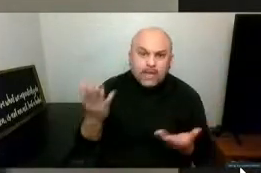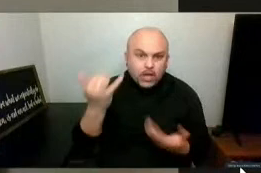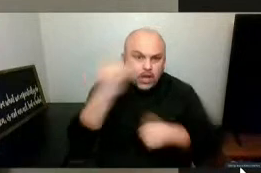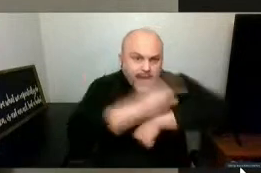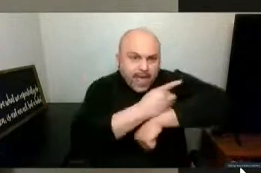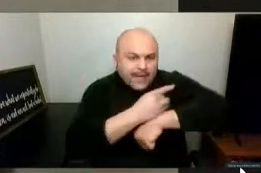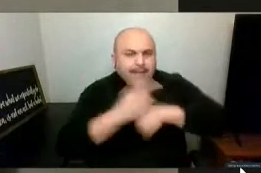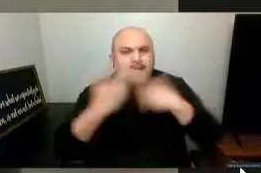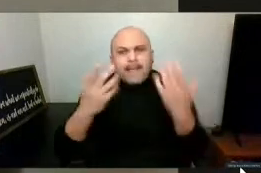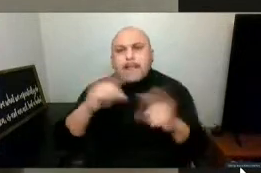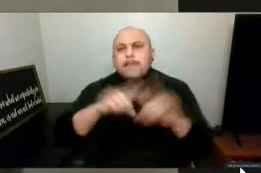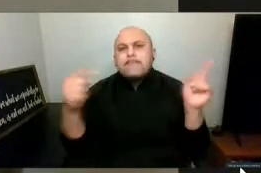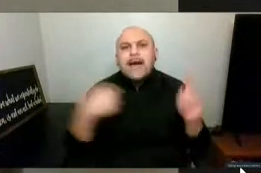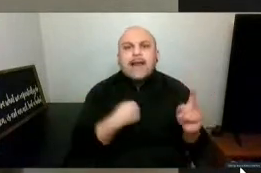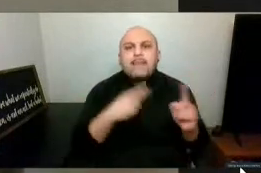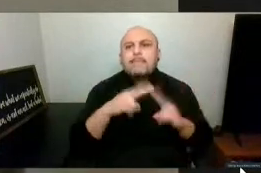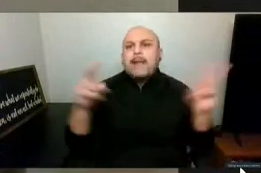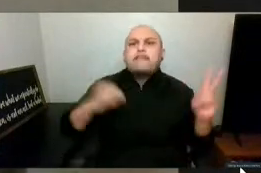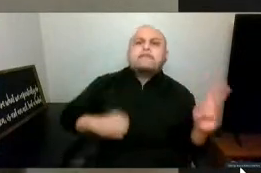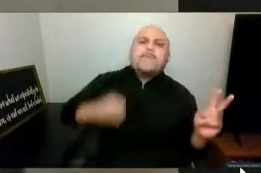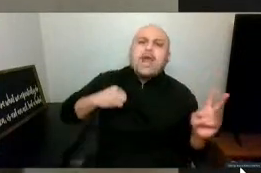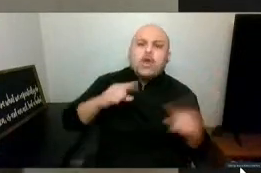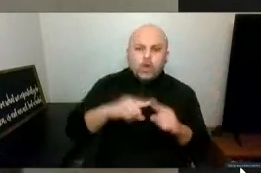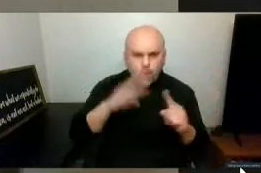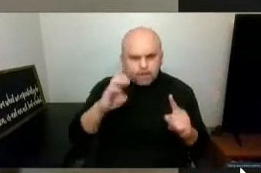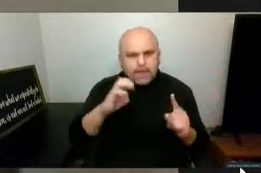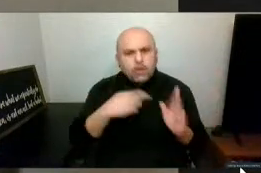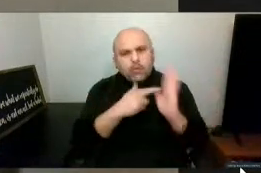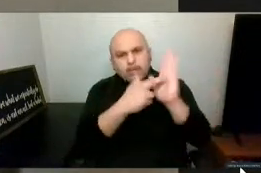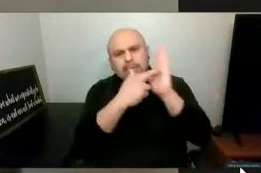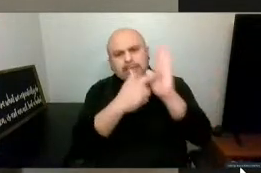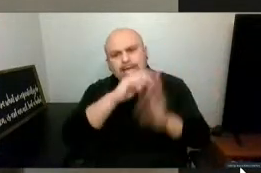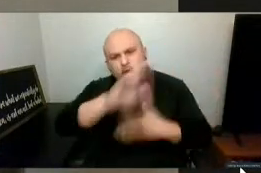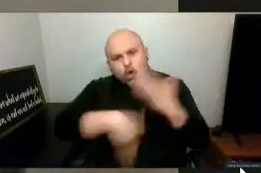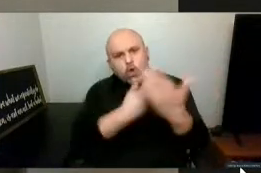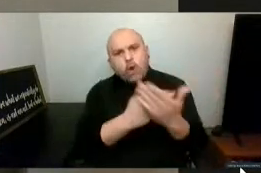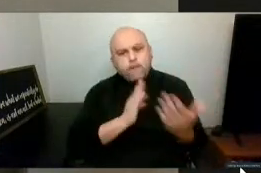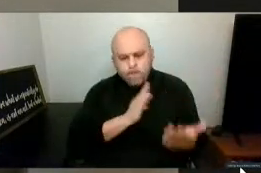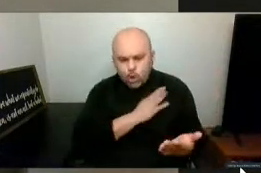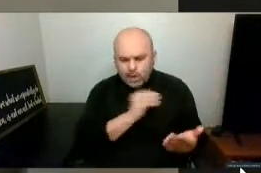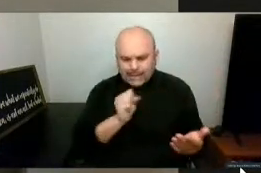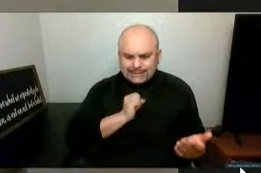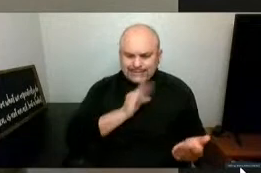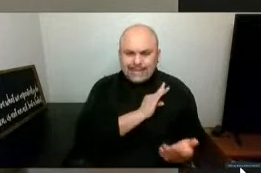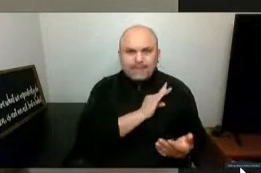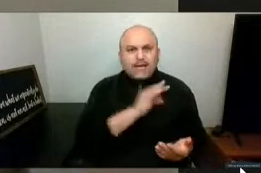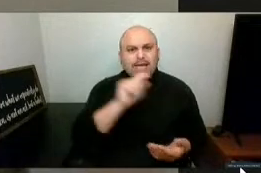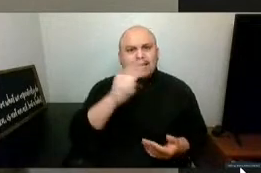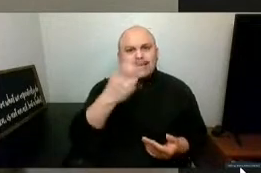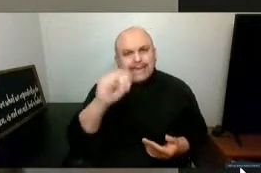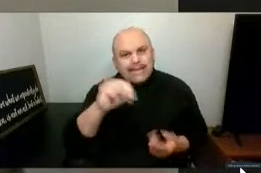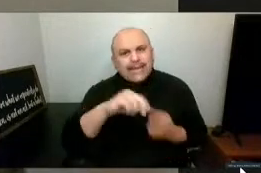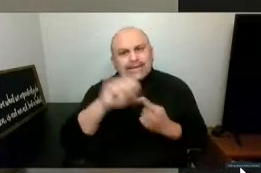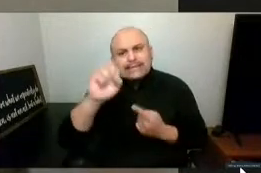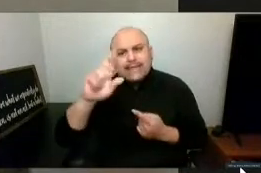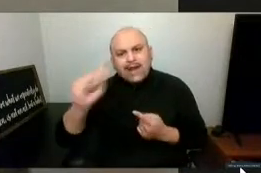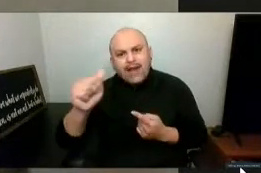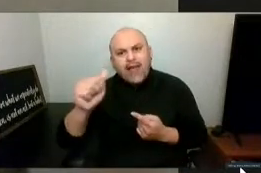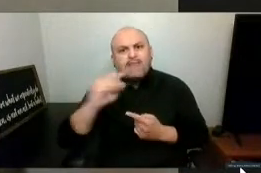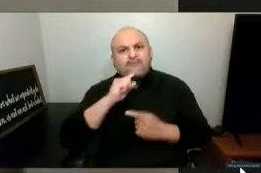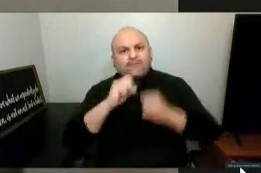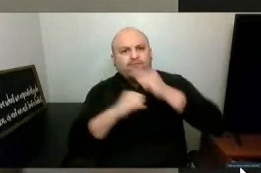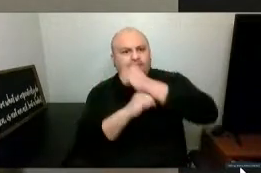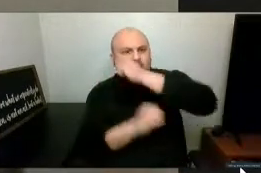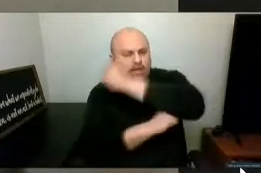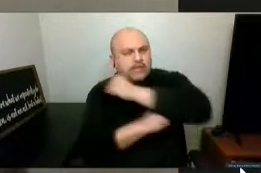am proud to be representing the entire board and staff of the Tegan and Sarah Foundation, whose mission is to improve